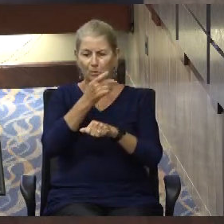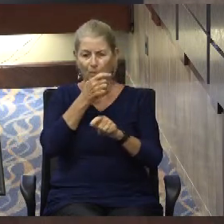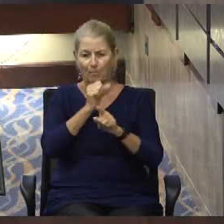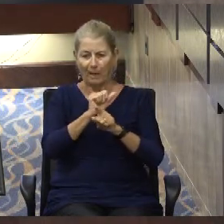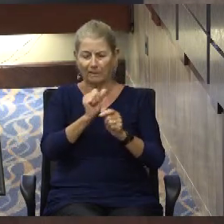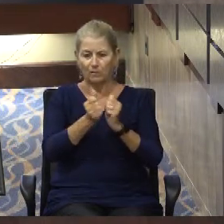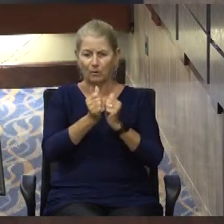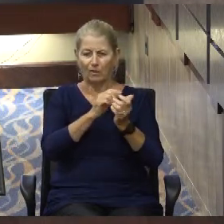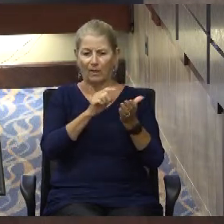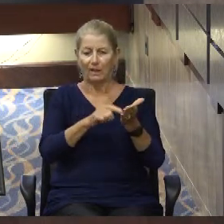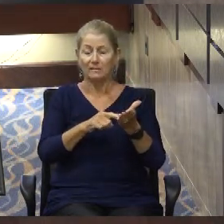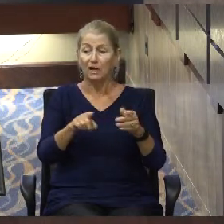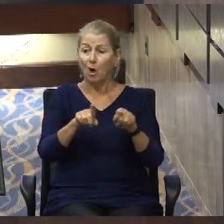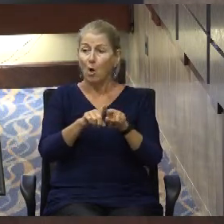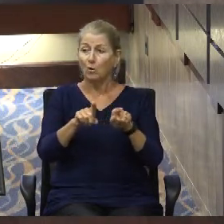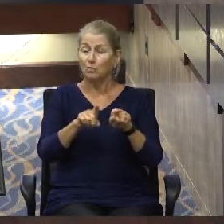of